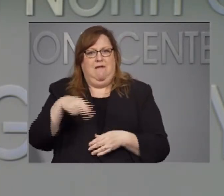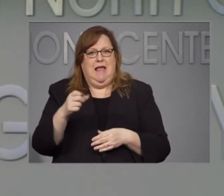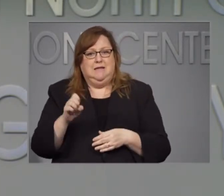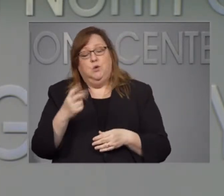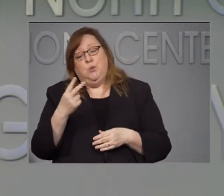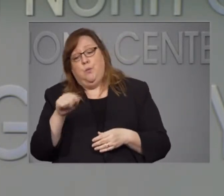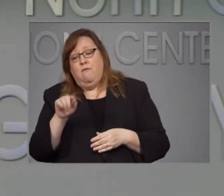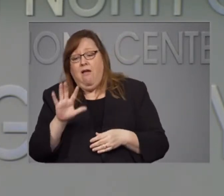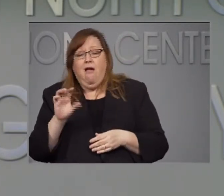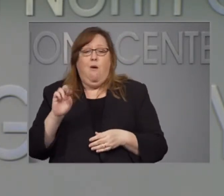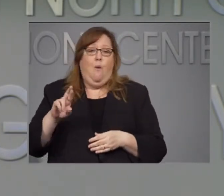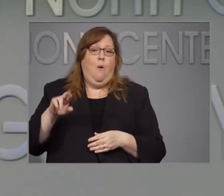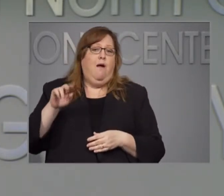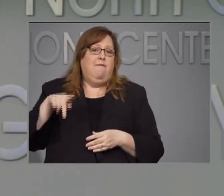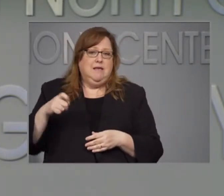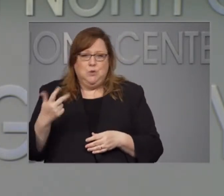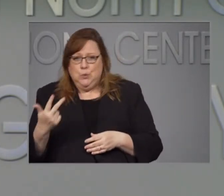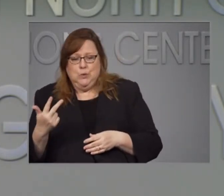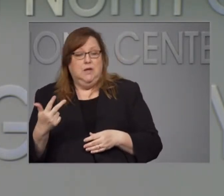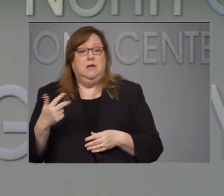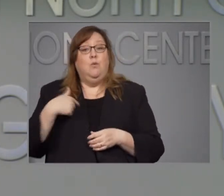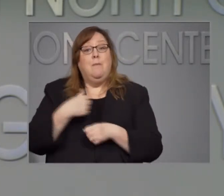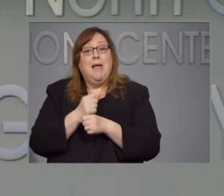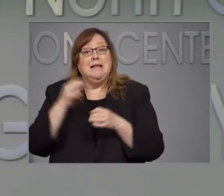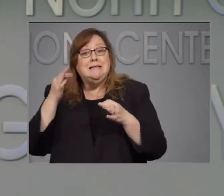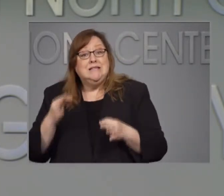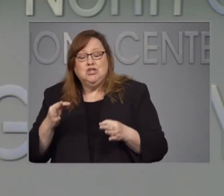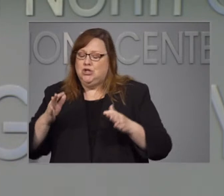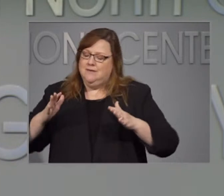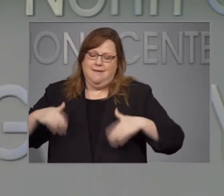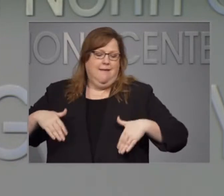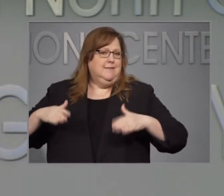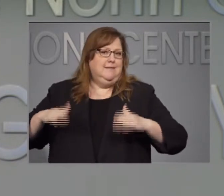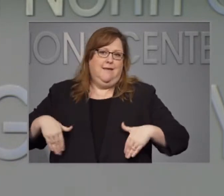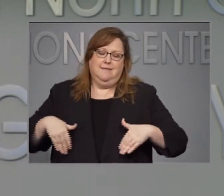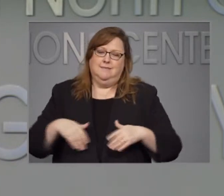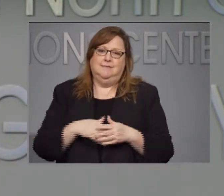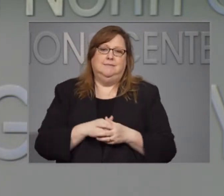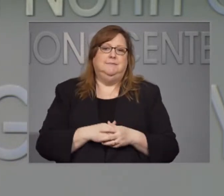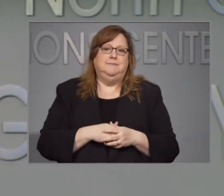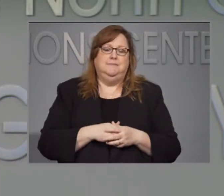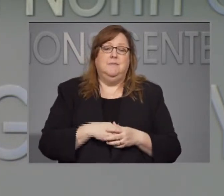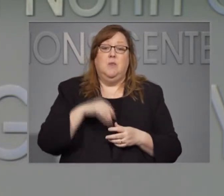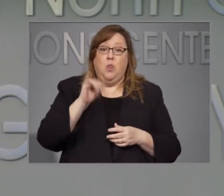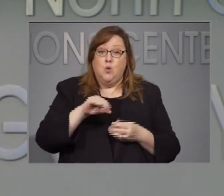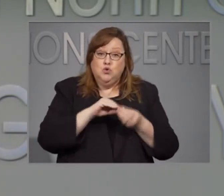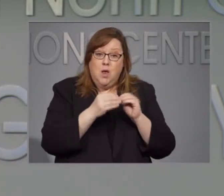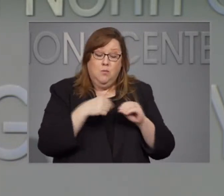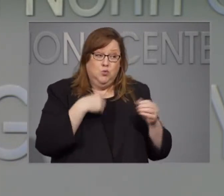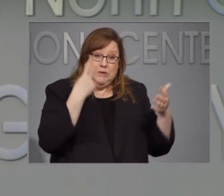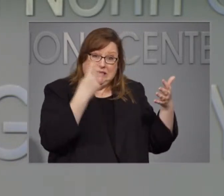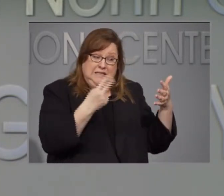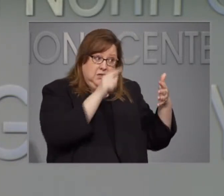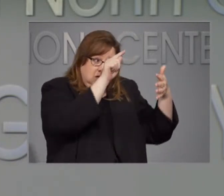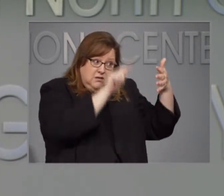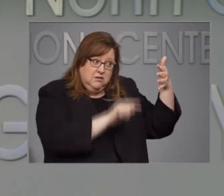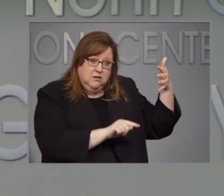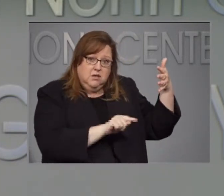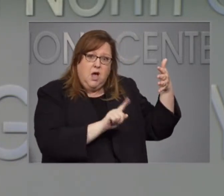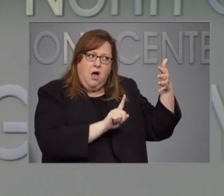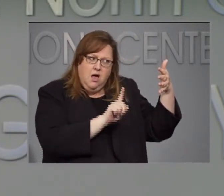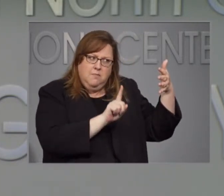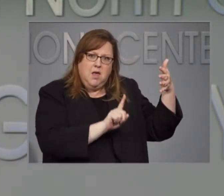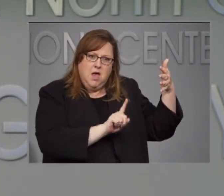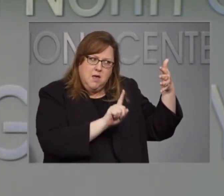yet. These trends that we have been seeing the past week are concerning. And